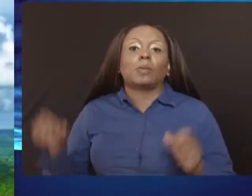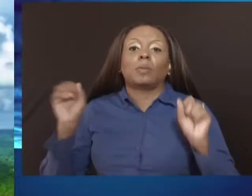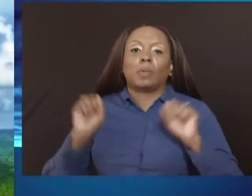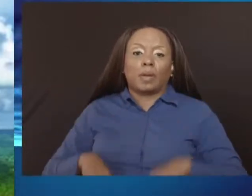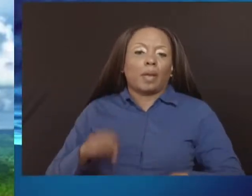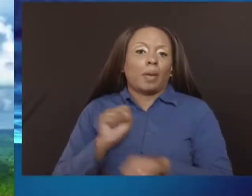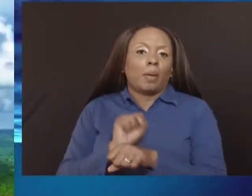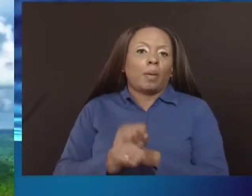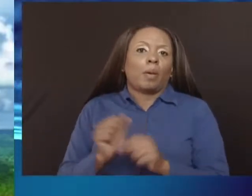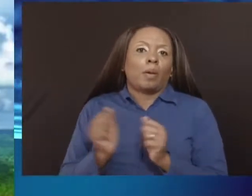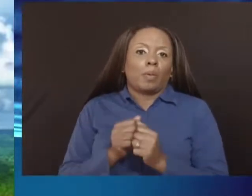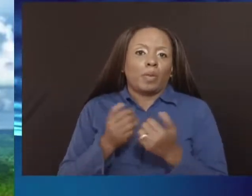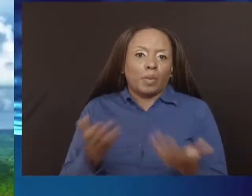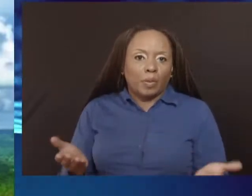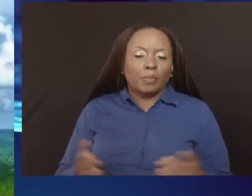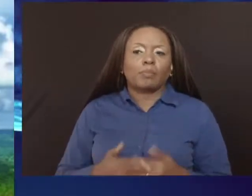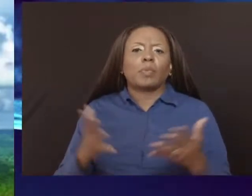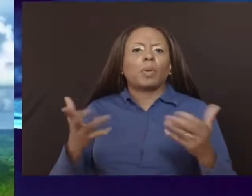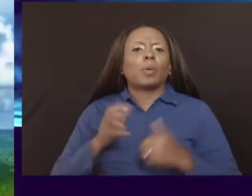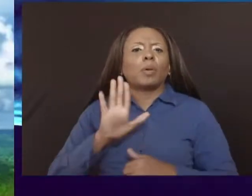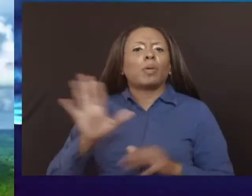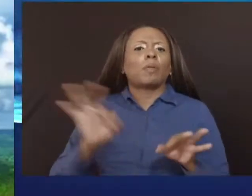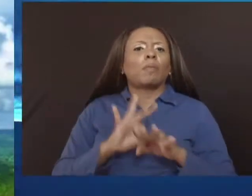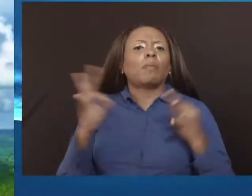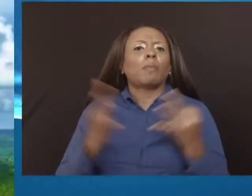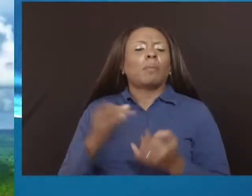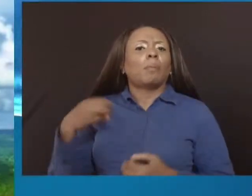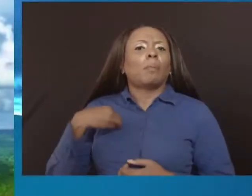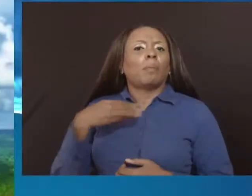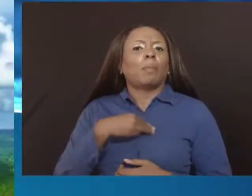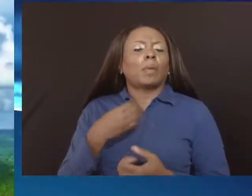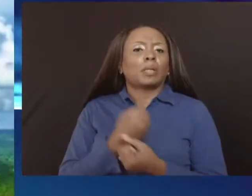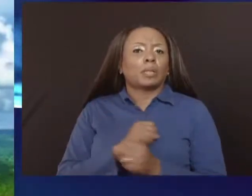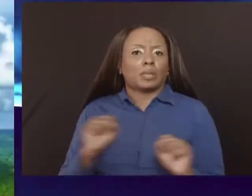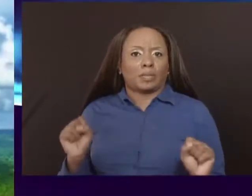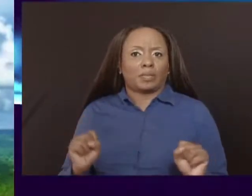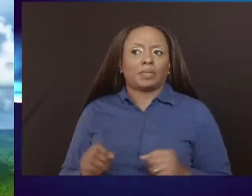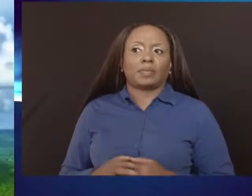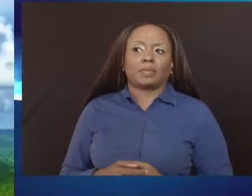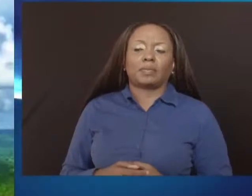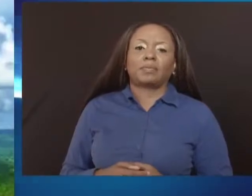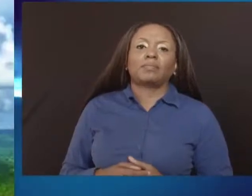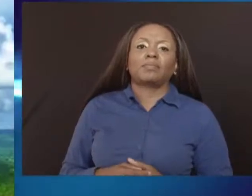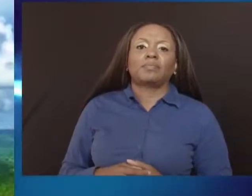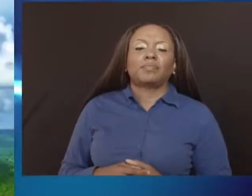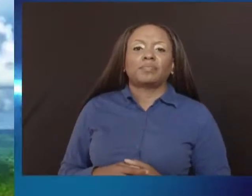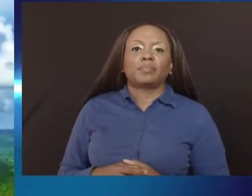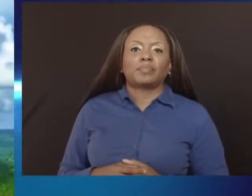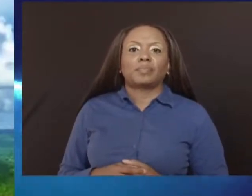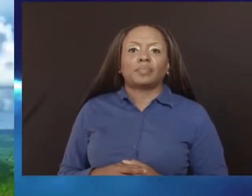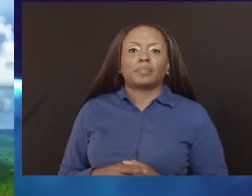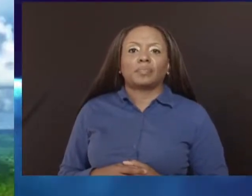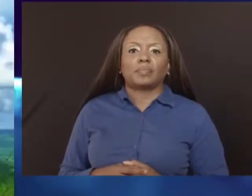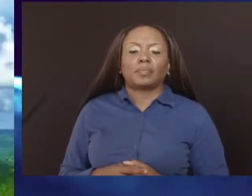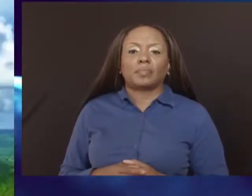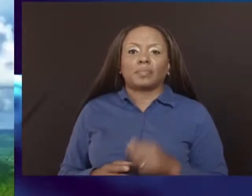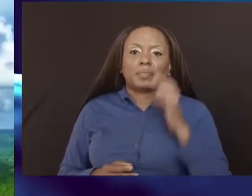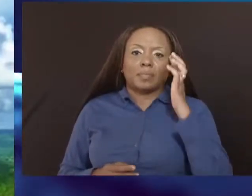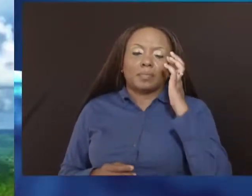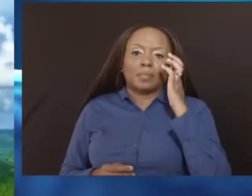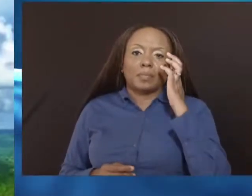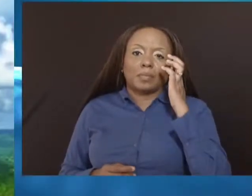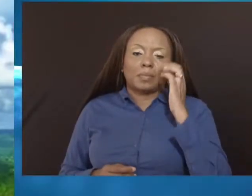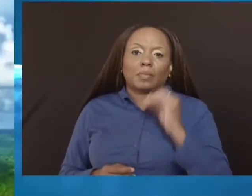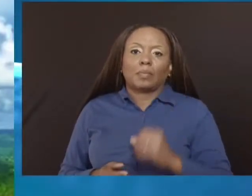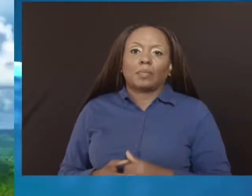household, so that we can keep your family members as safe as possible. If you also happen to have any family members who